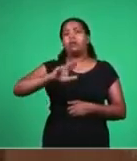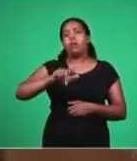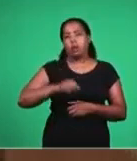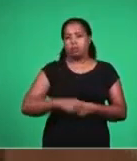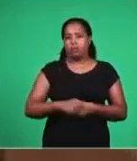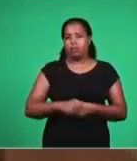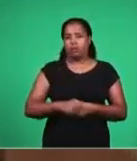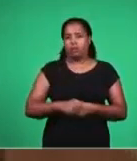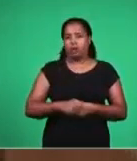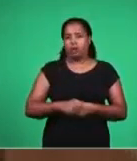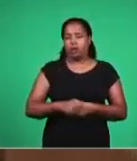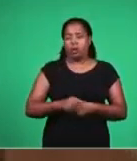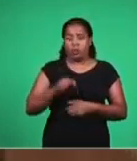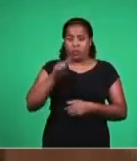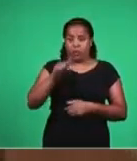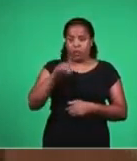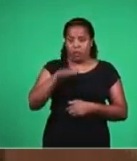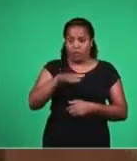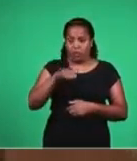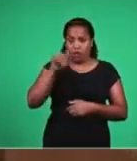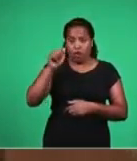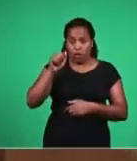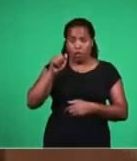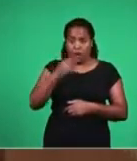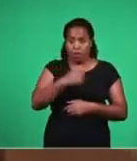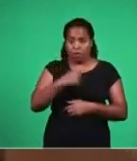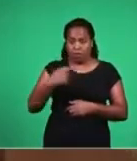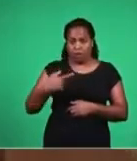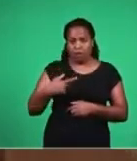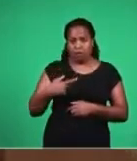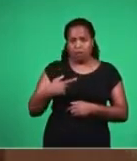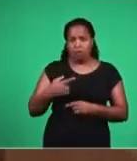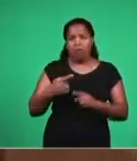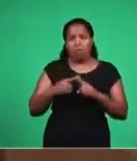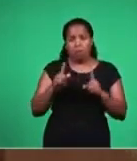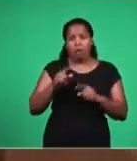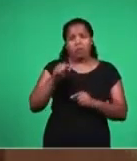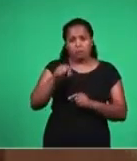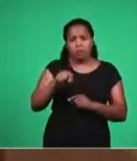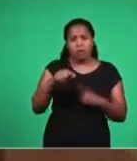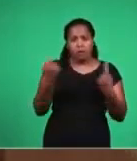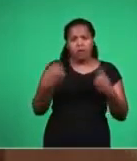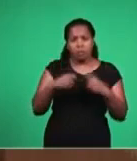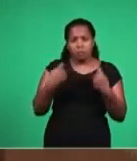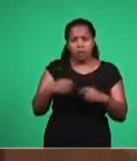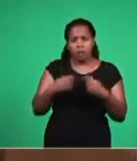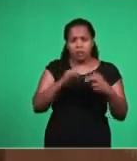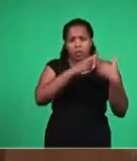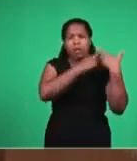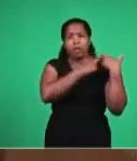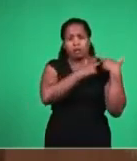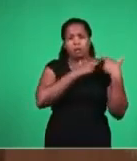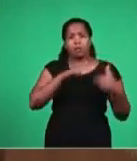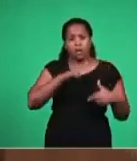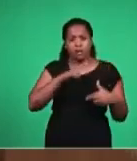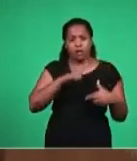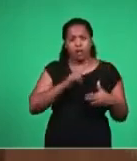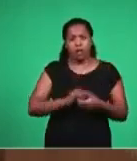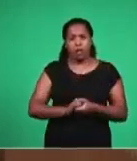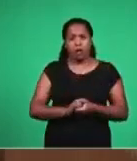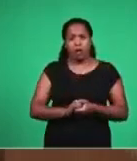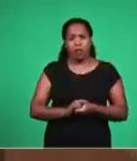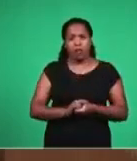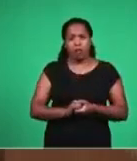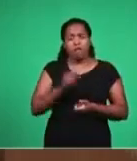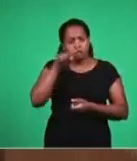not a pastor. You have a ministry. The condition of your ministry, it